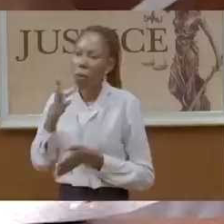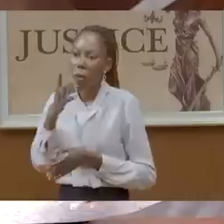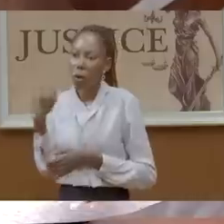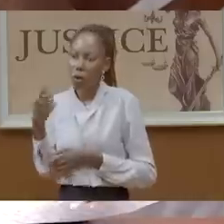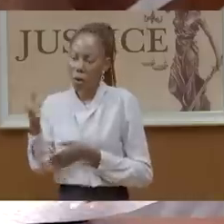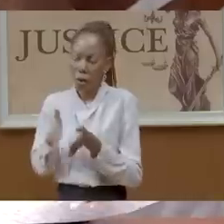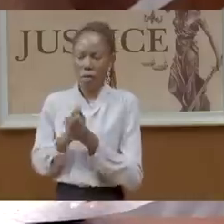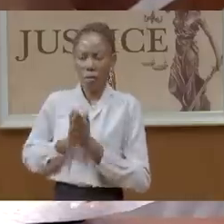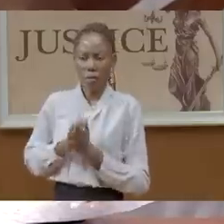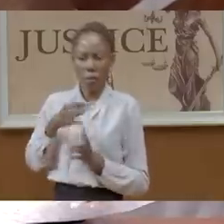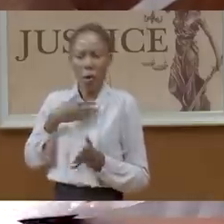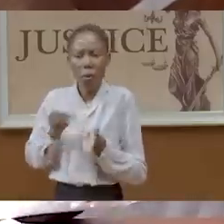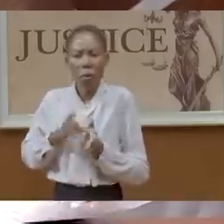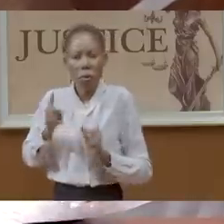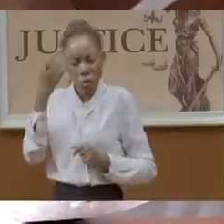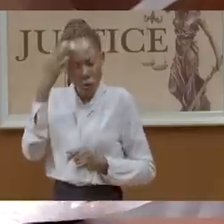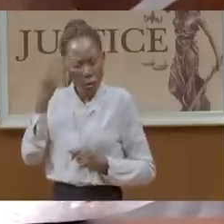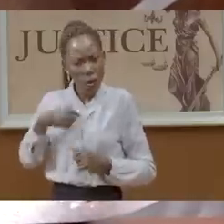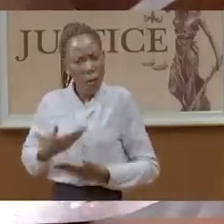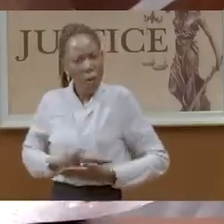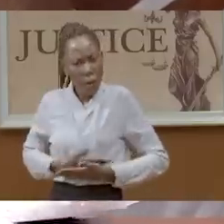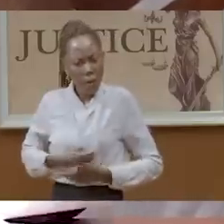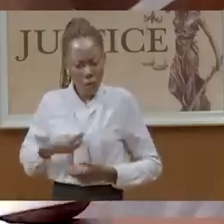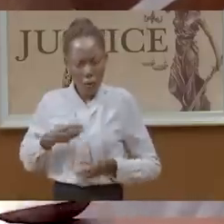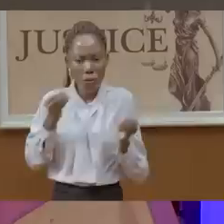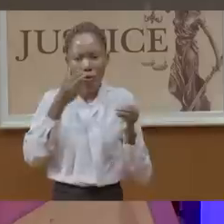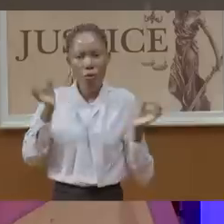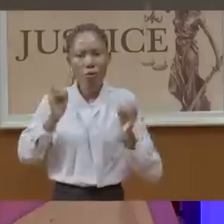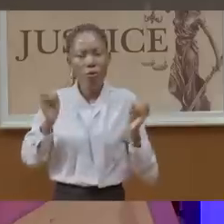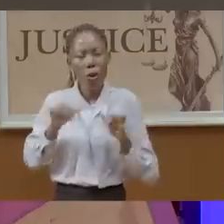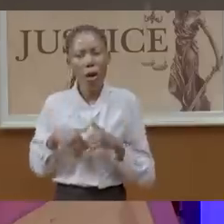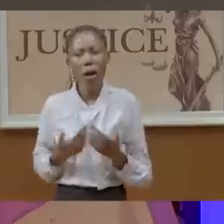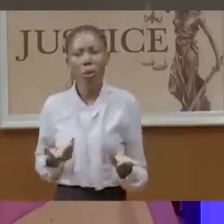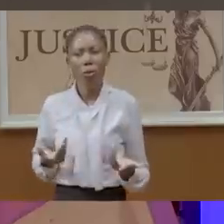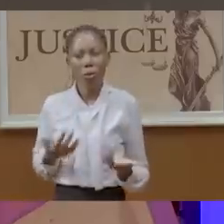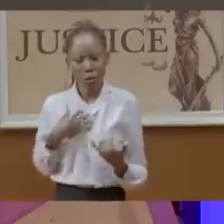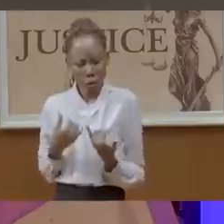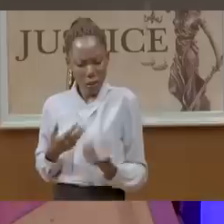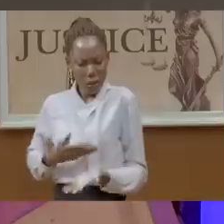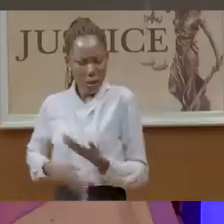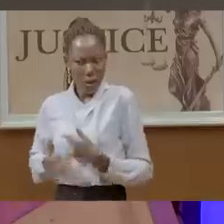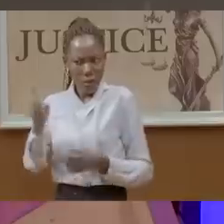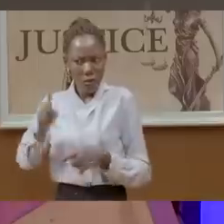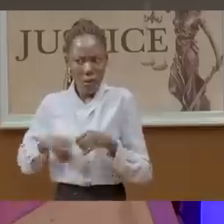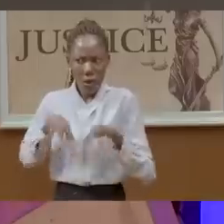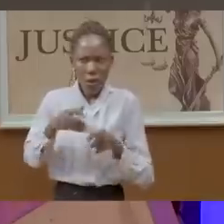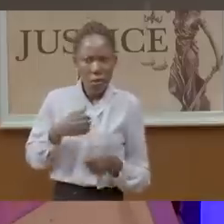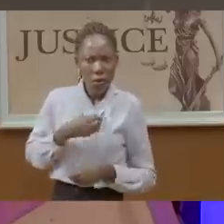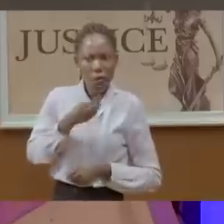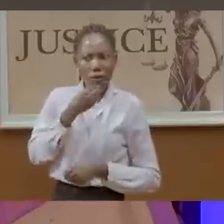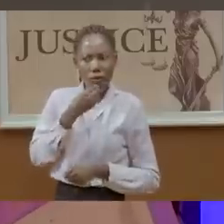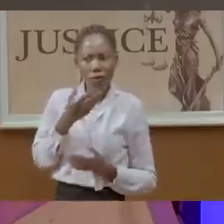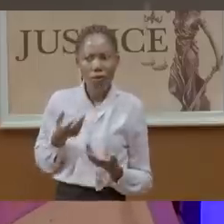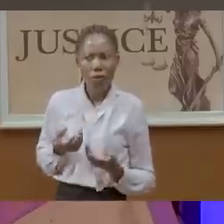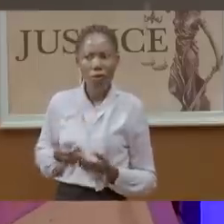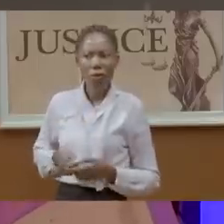eat? Issue started. I said, me, I don't understand this kind of marriage. Somebody just gave birth. You can't feed me. And